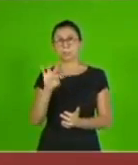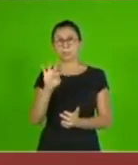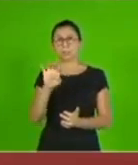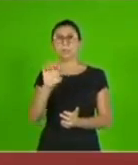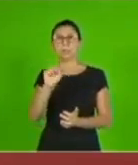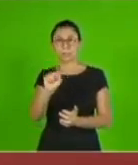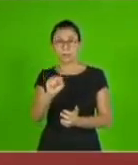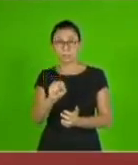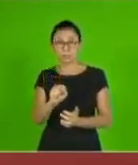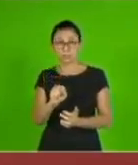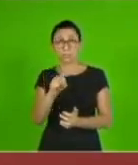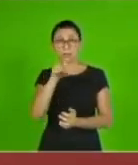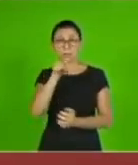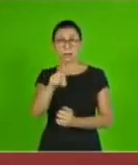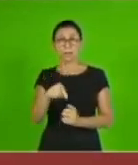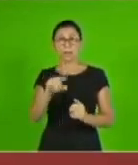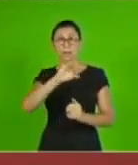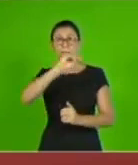churches,